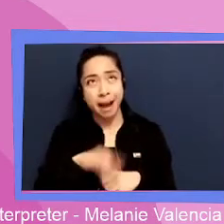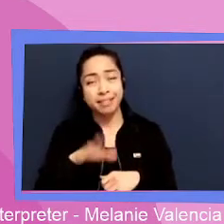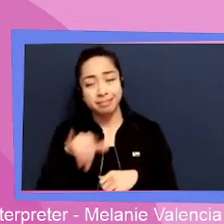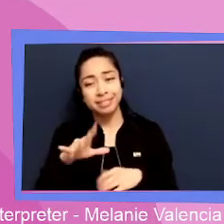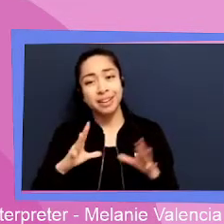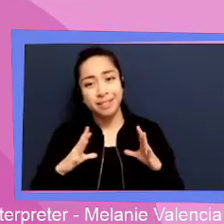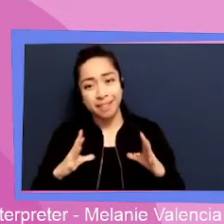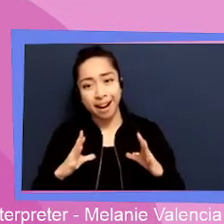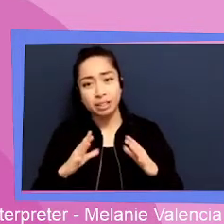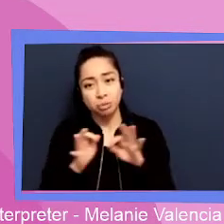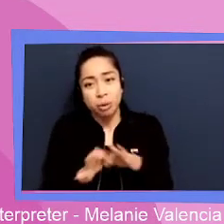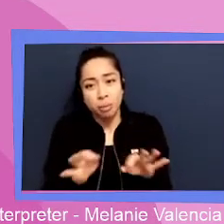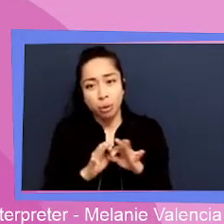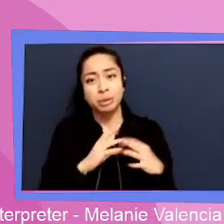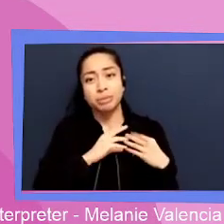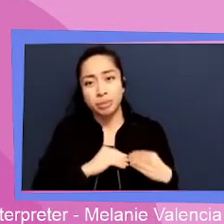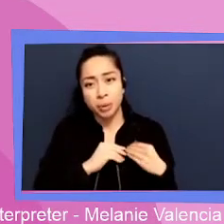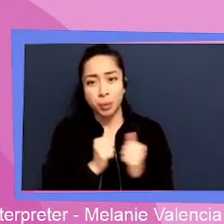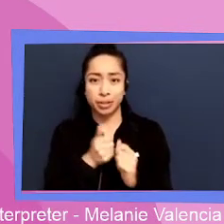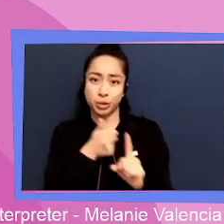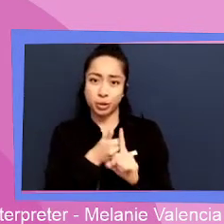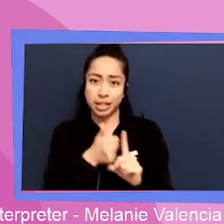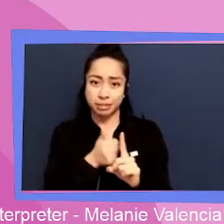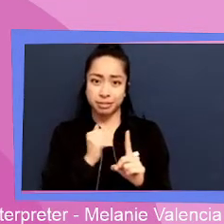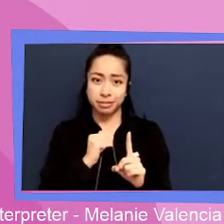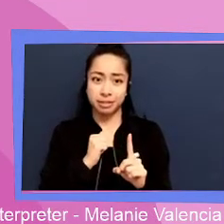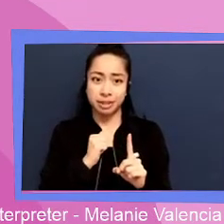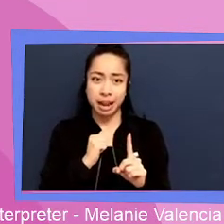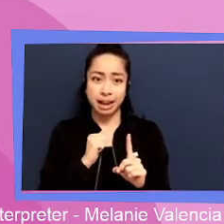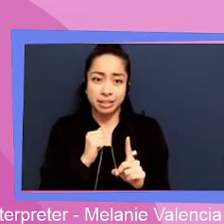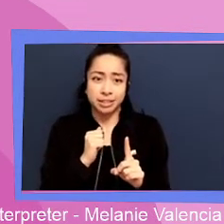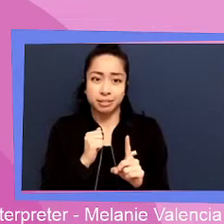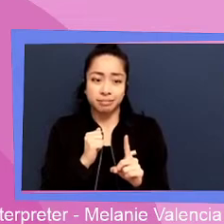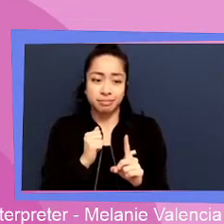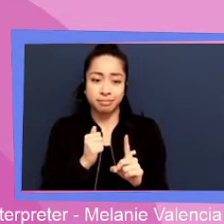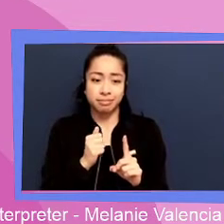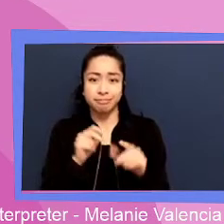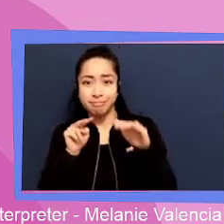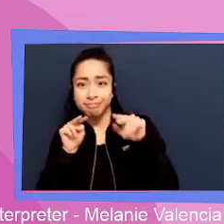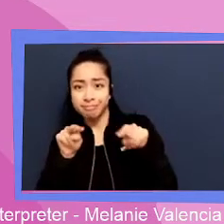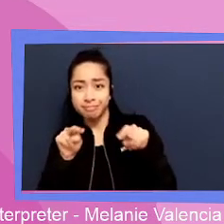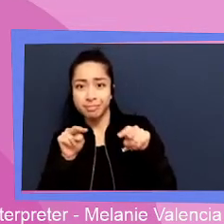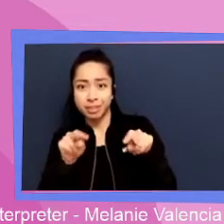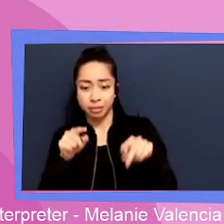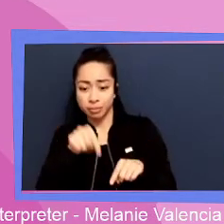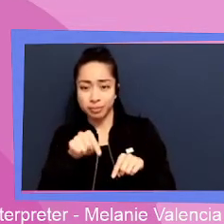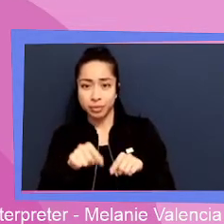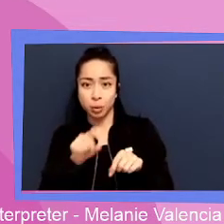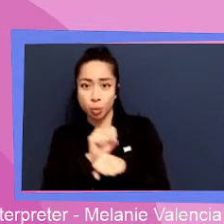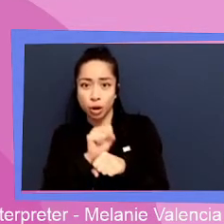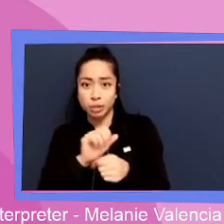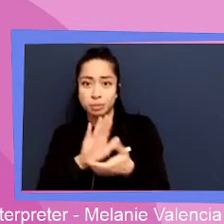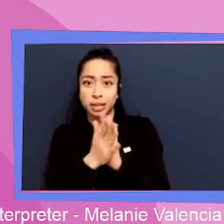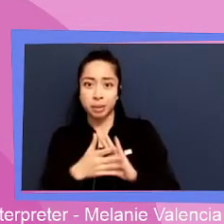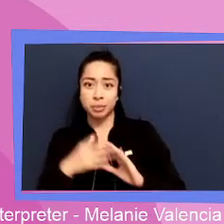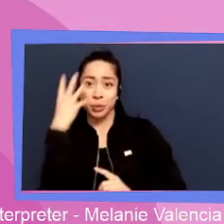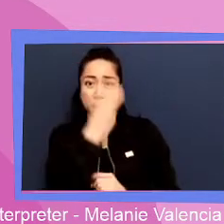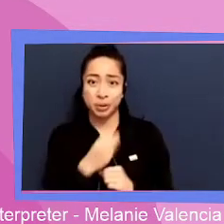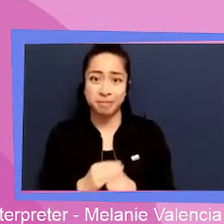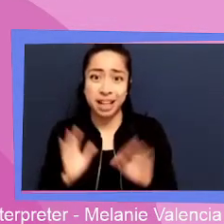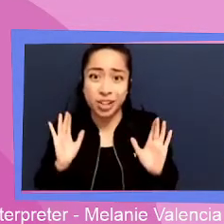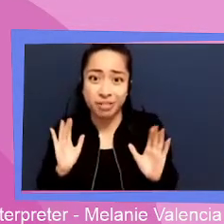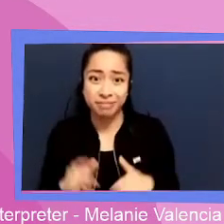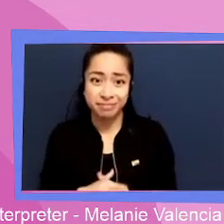be kind to it and see how it can grow into something beautiful. Mm. Speaking of